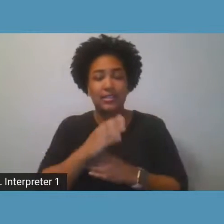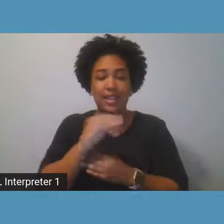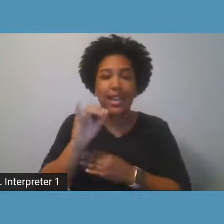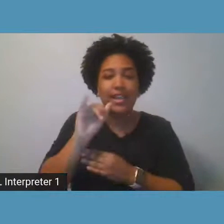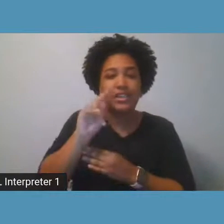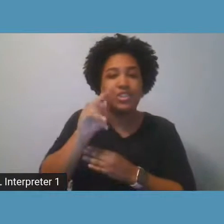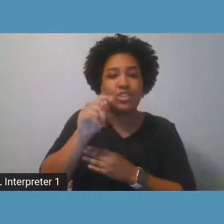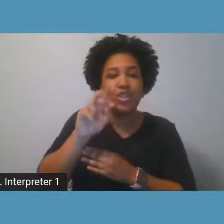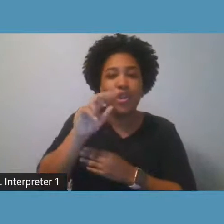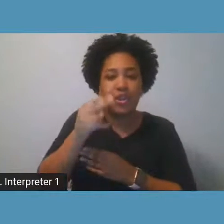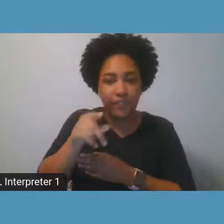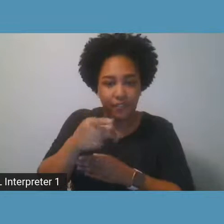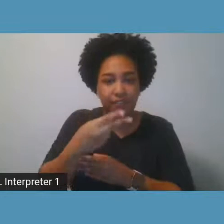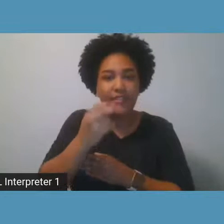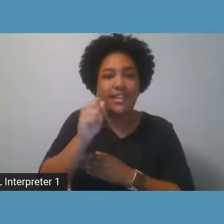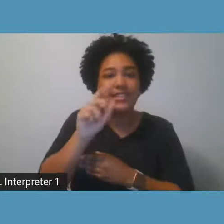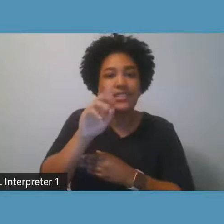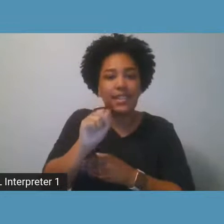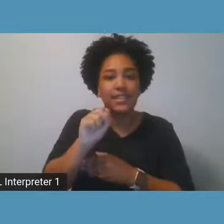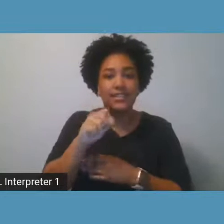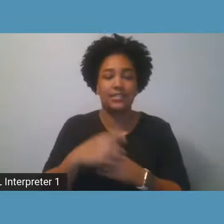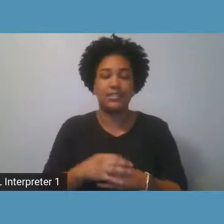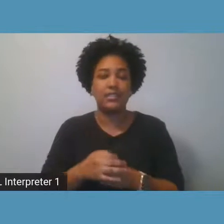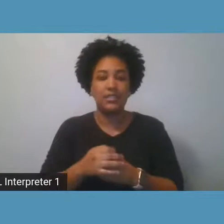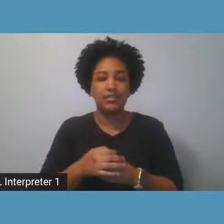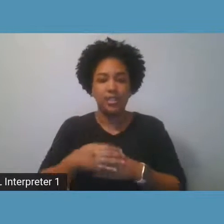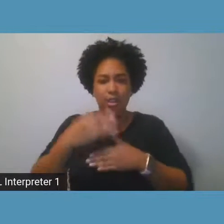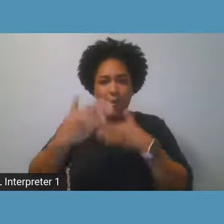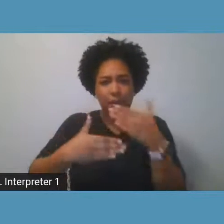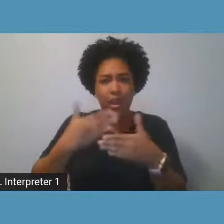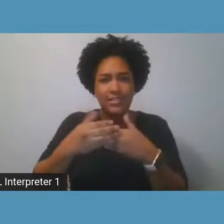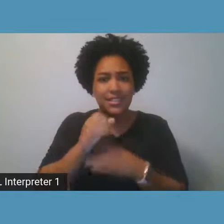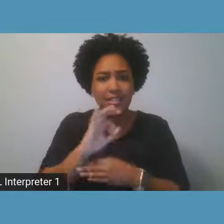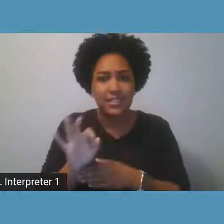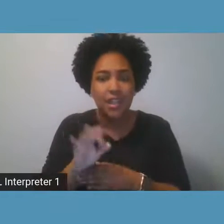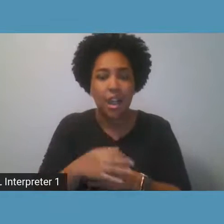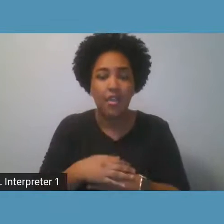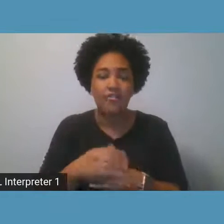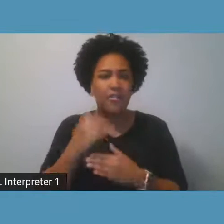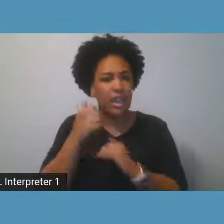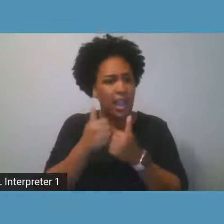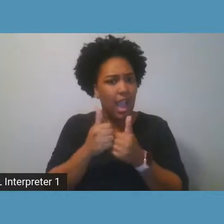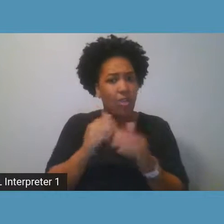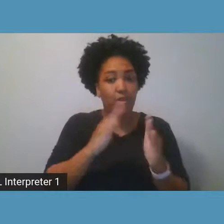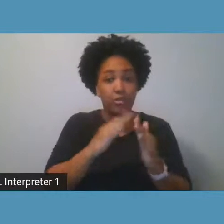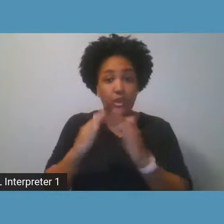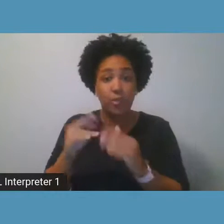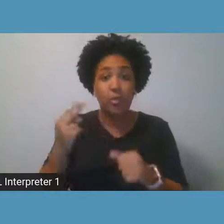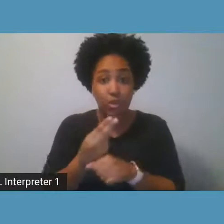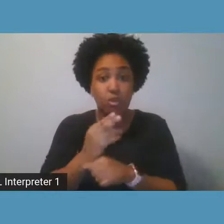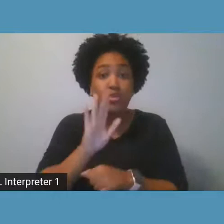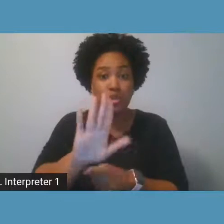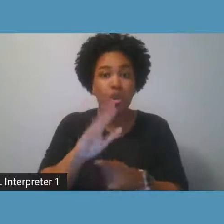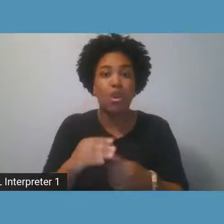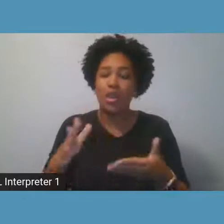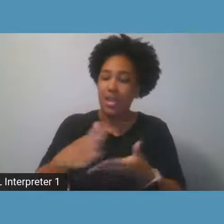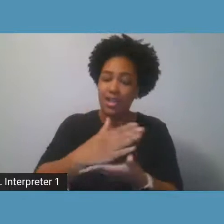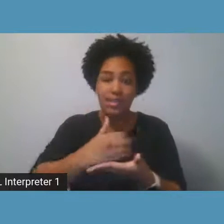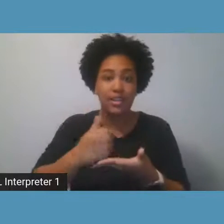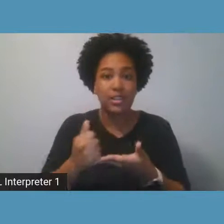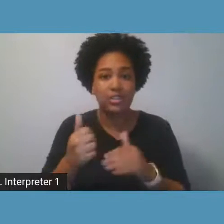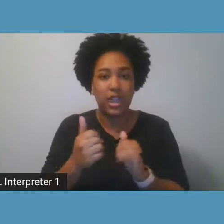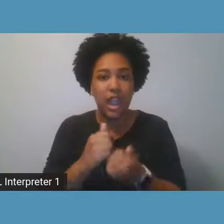of digitization in your museum's access strategies and how communities will use your digital collection, and how to use metadata